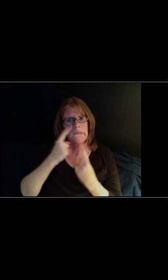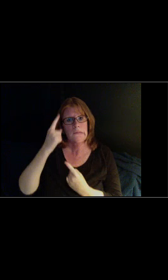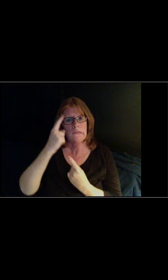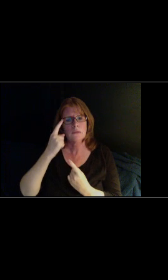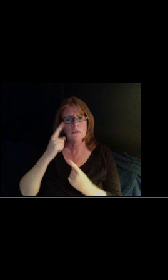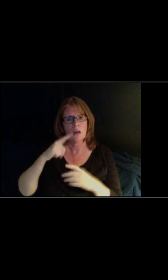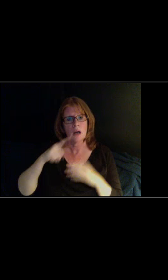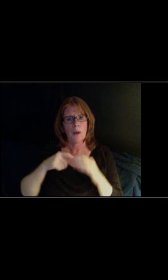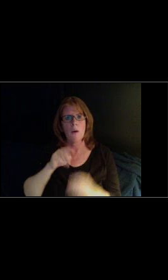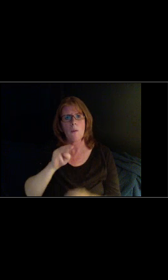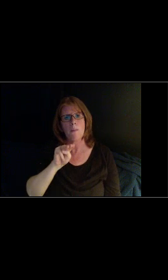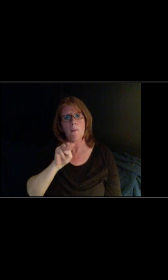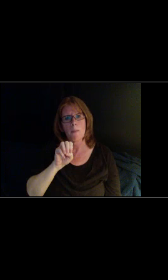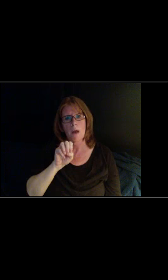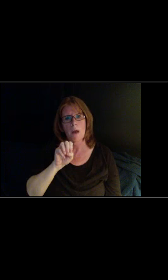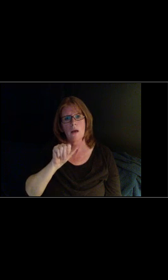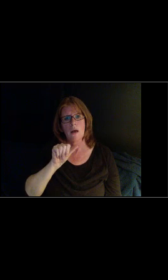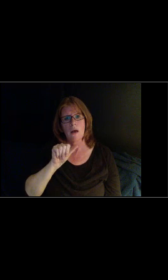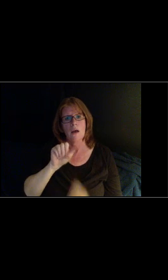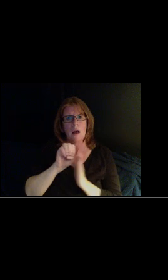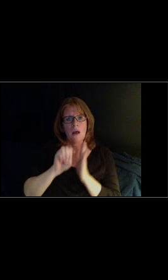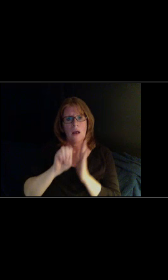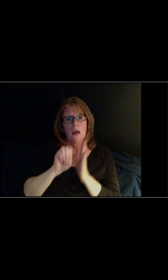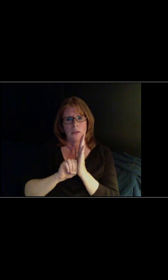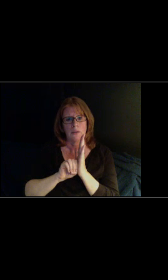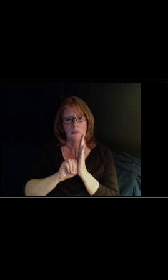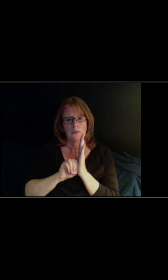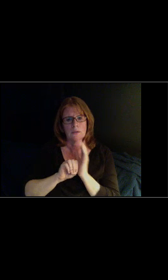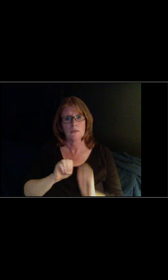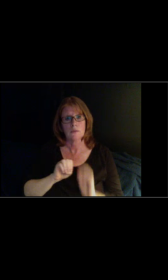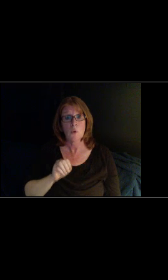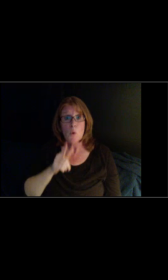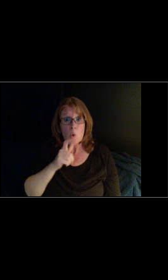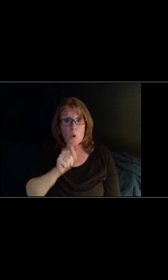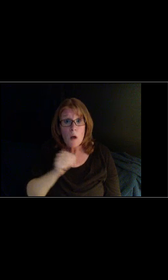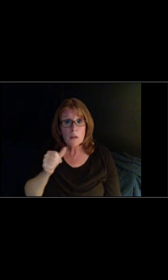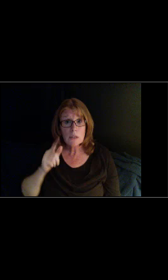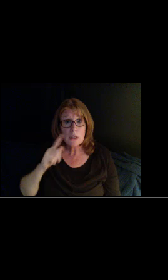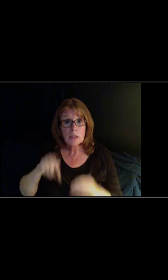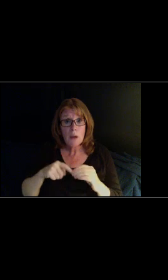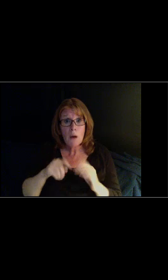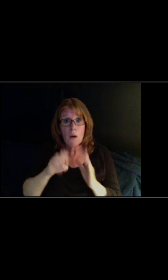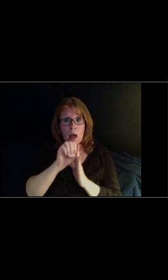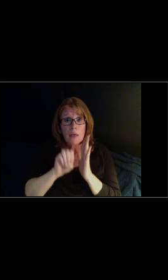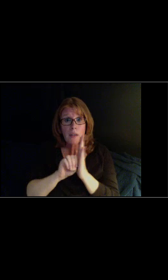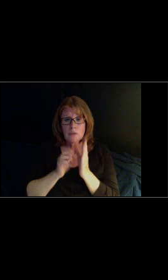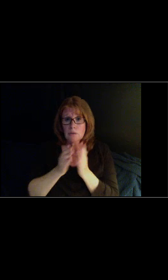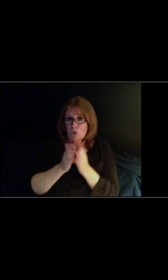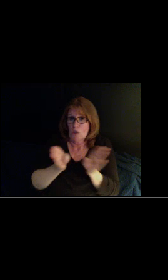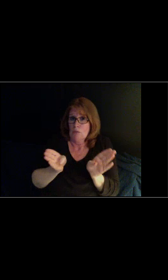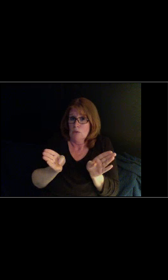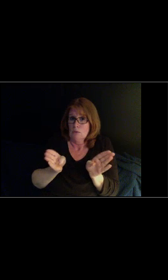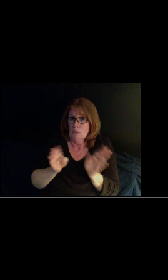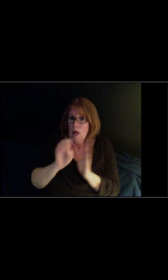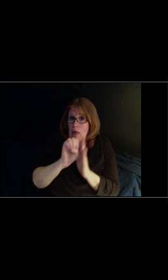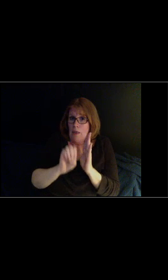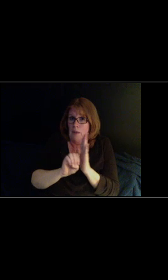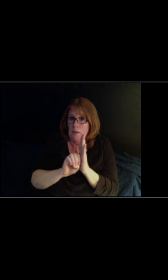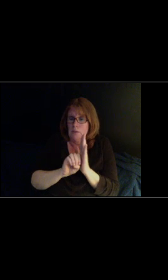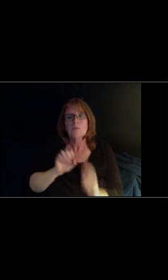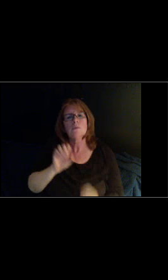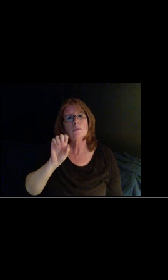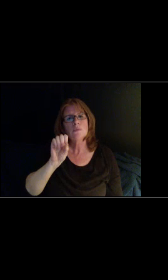So we have a wide variety of contributors to ethics. For example, linguistic philosophers use